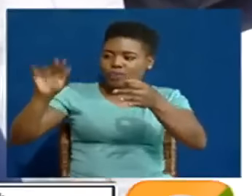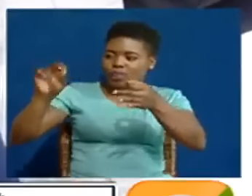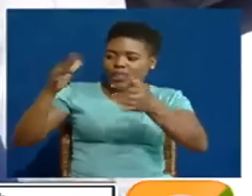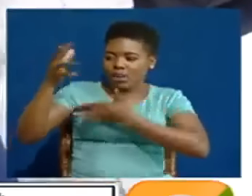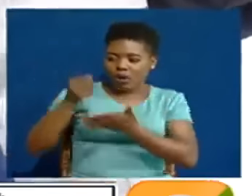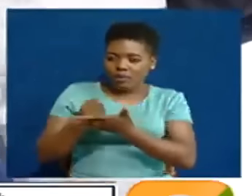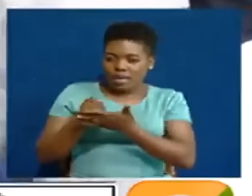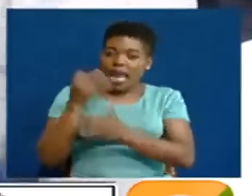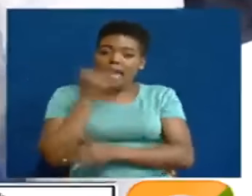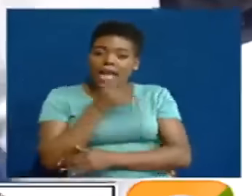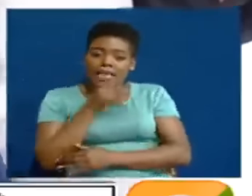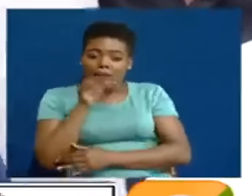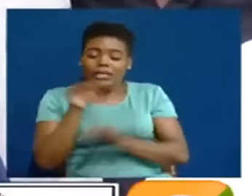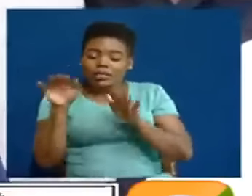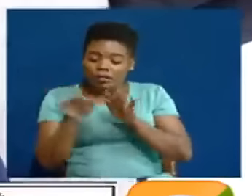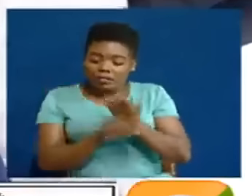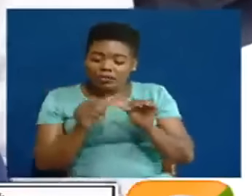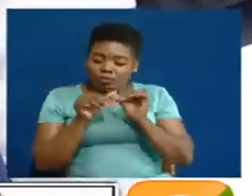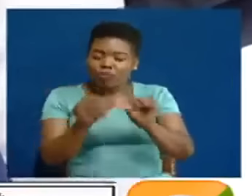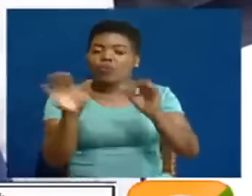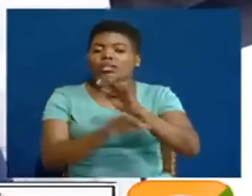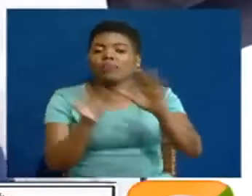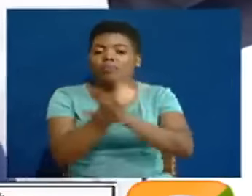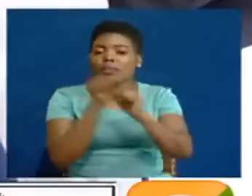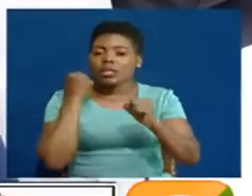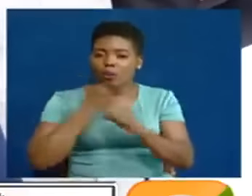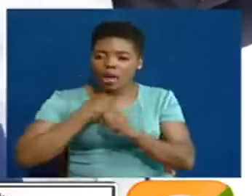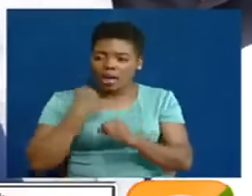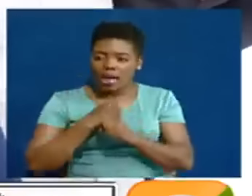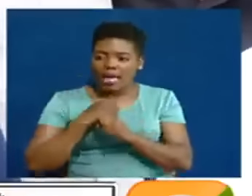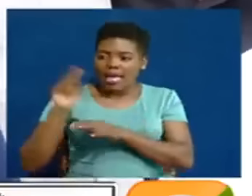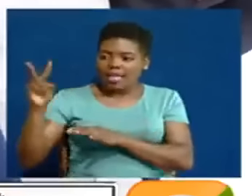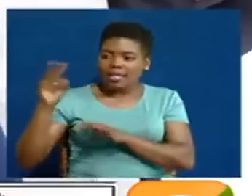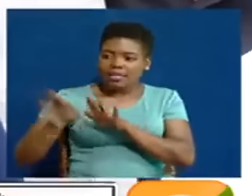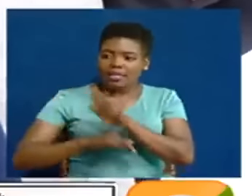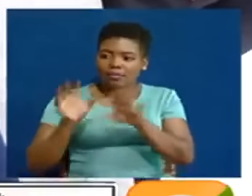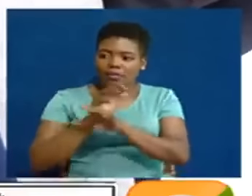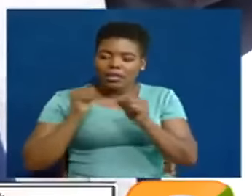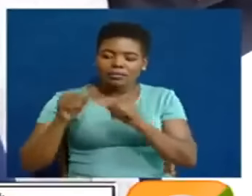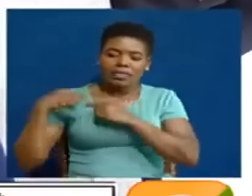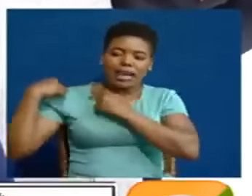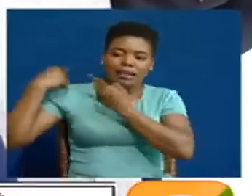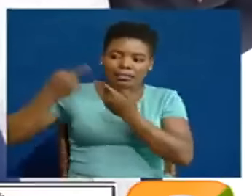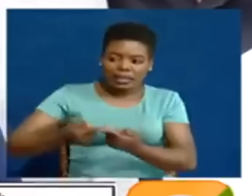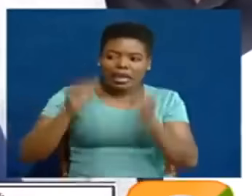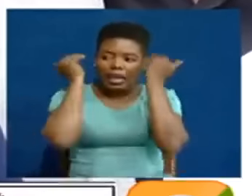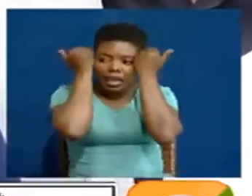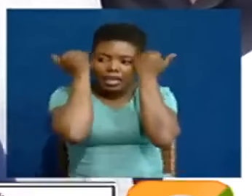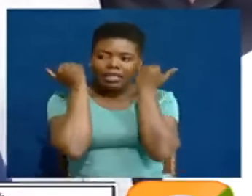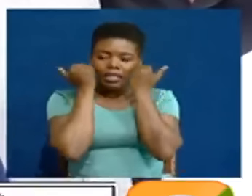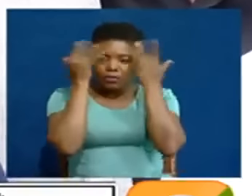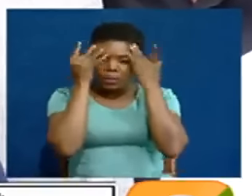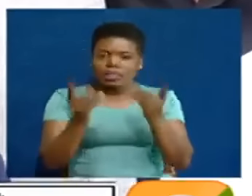Gachagua is still the deputy president, the second deputy president, until the courts